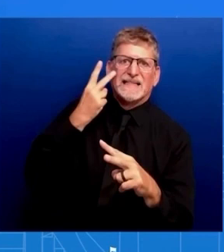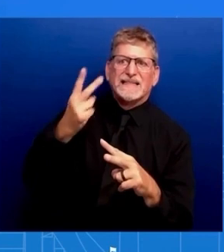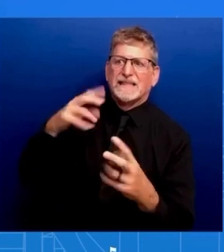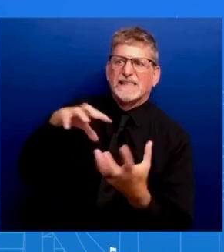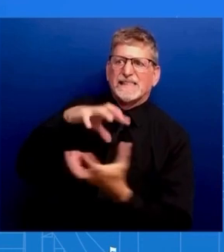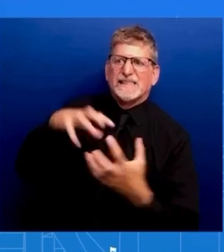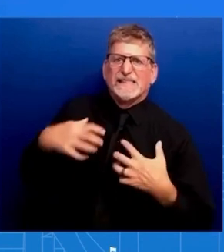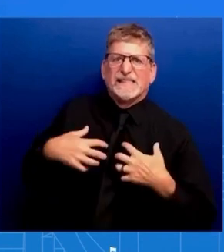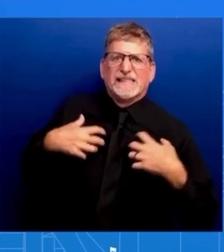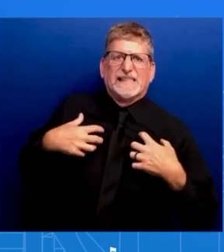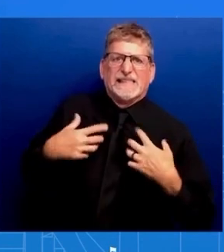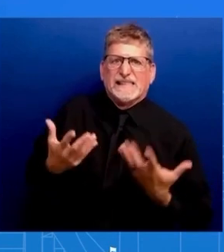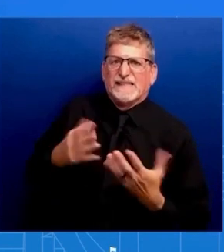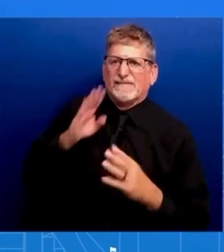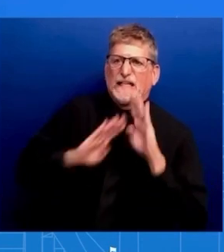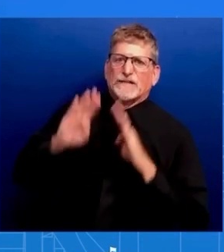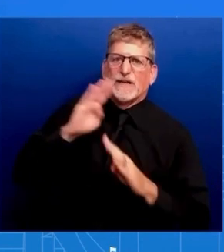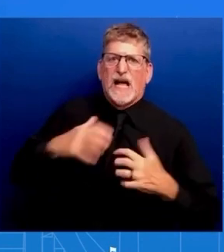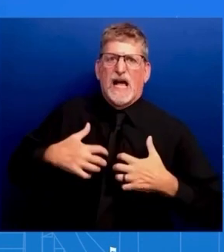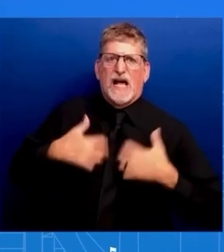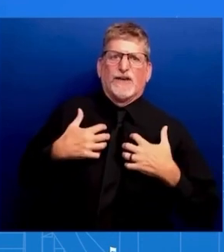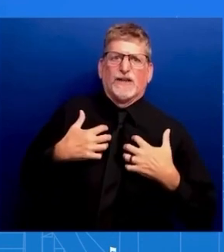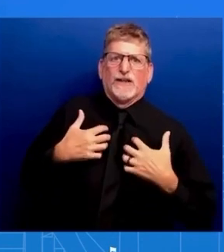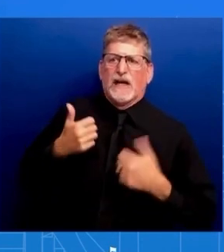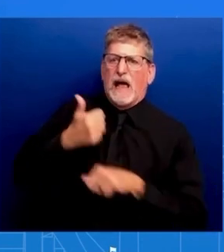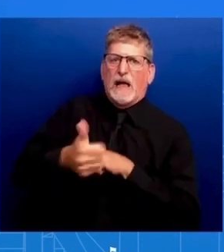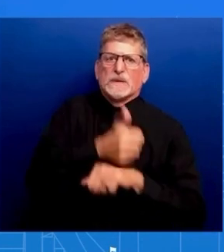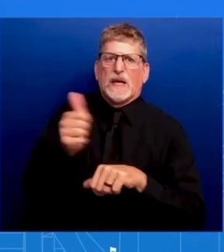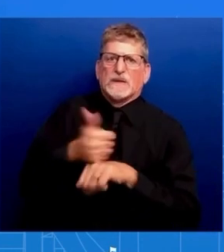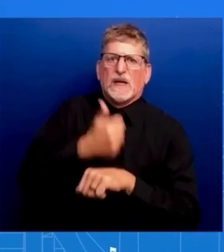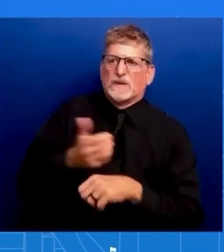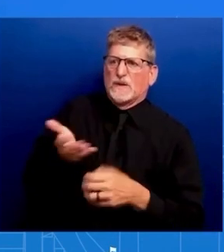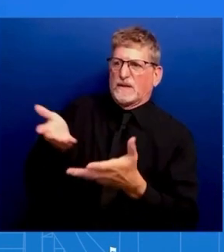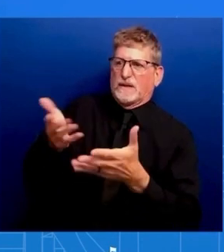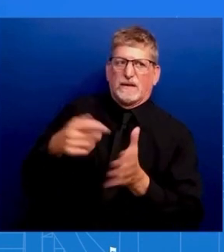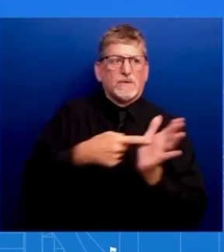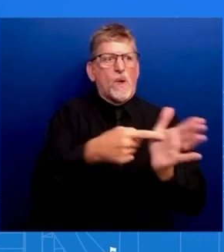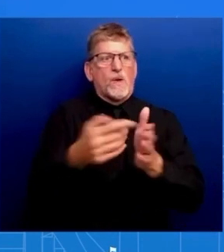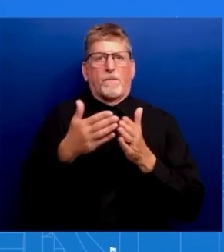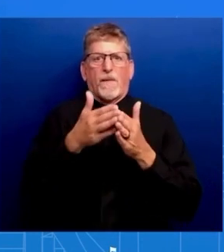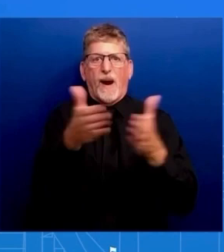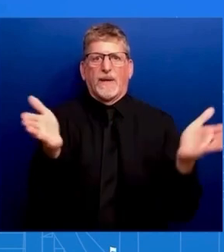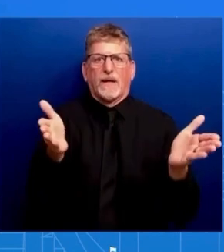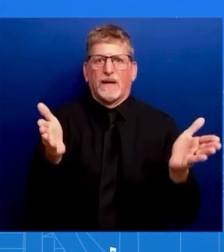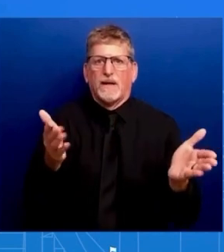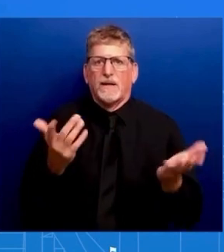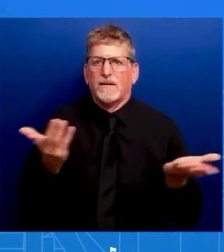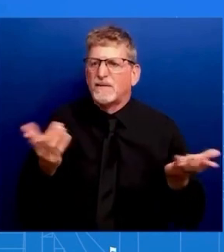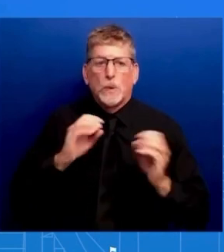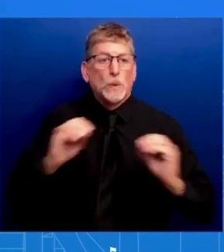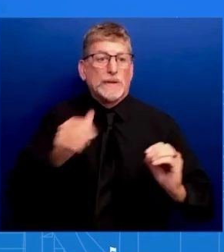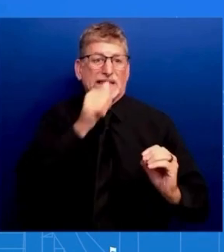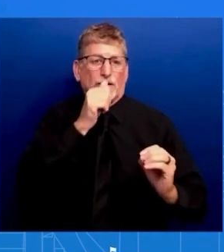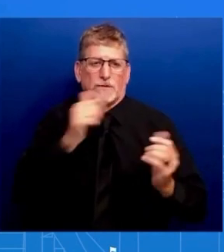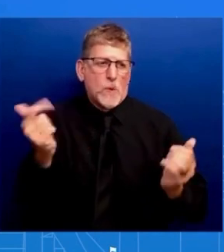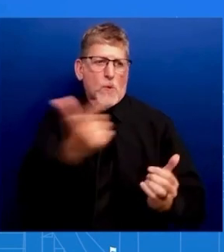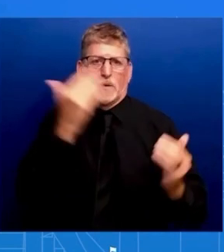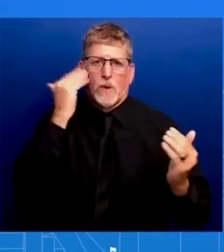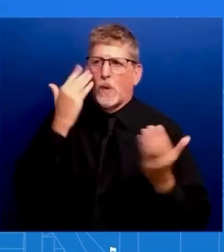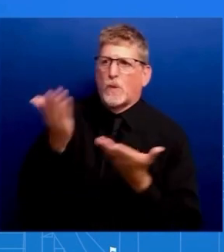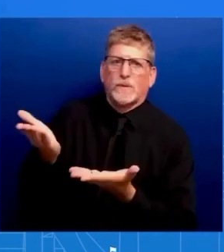become part and parcel of the MACAD TV family. Please like and share MACAD TV. We love you all. Please support MCAD